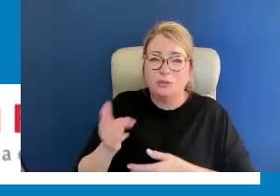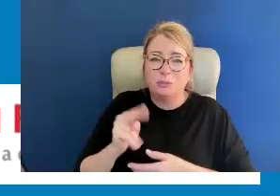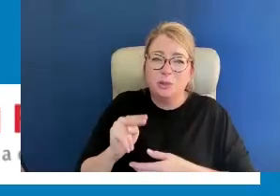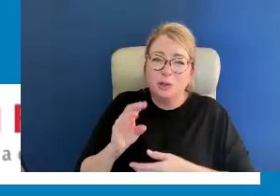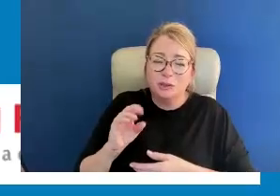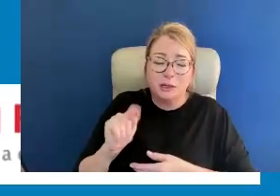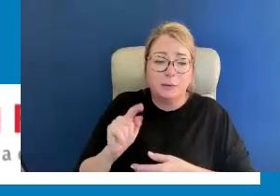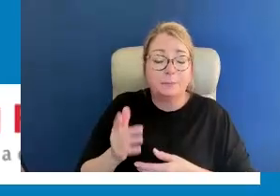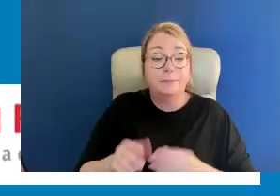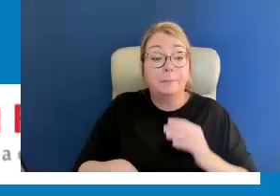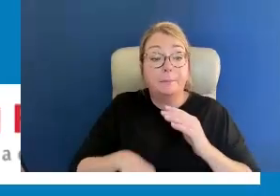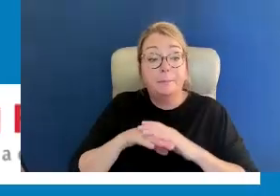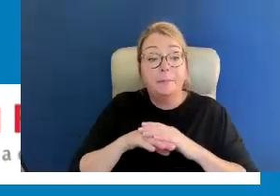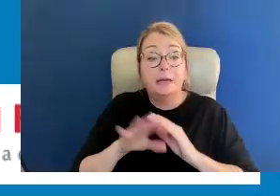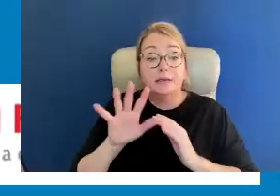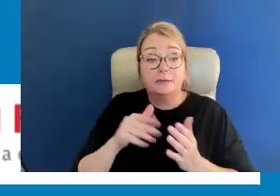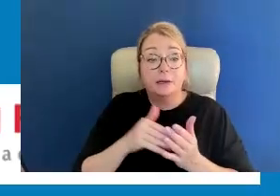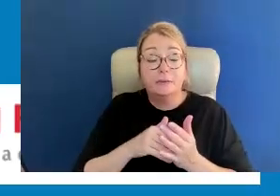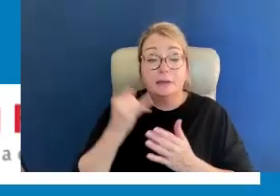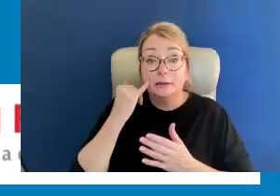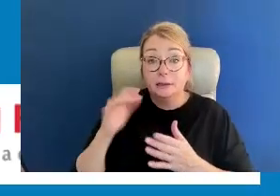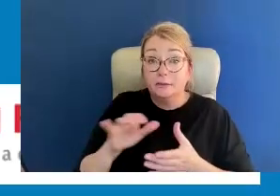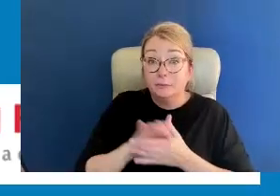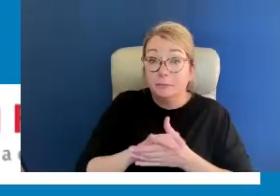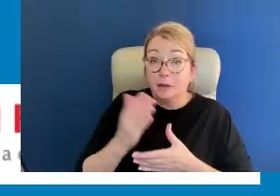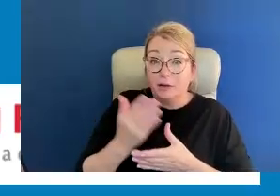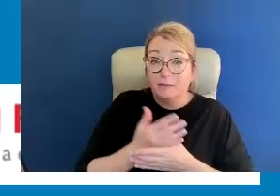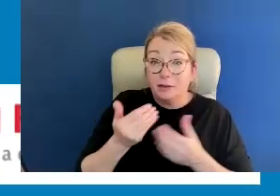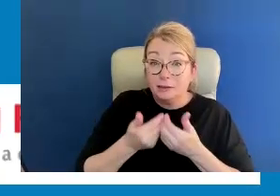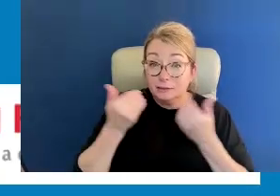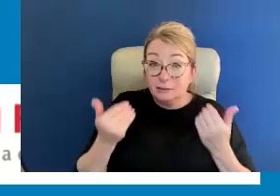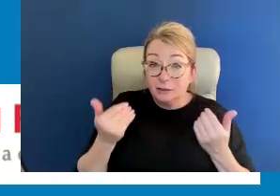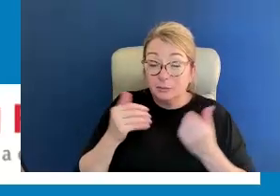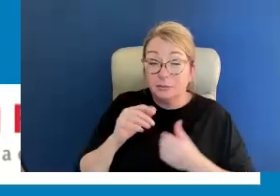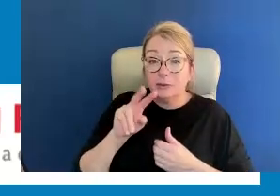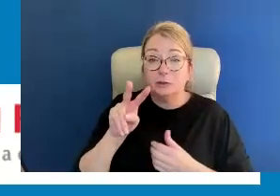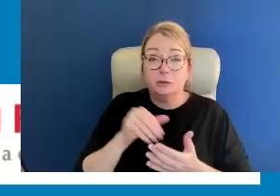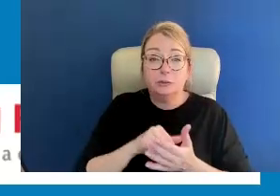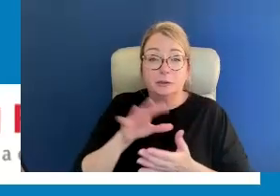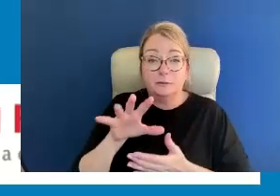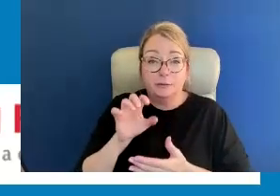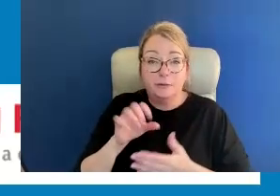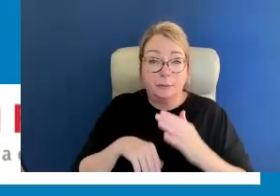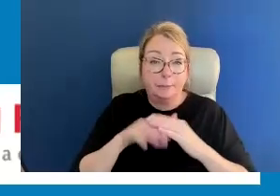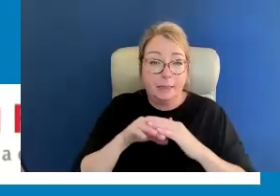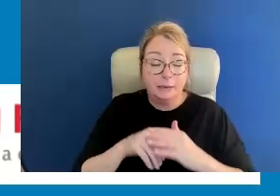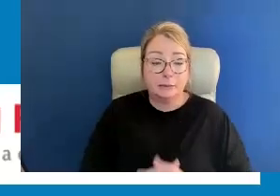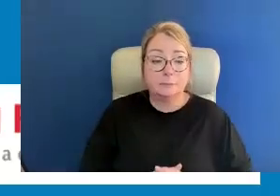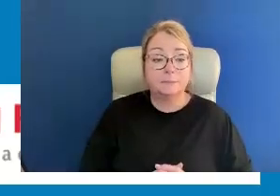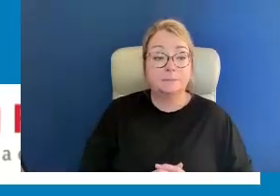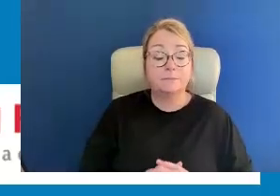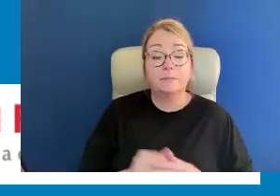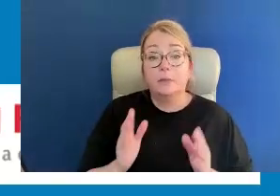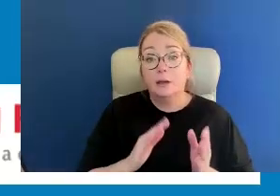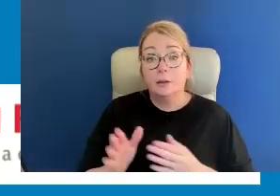is $5,000. If you're married and filing separately, it's a $2,500 maximum benefit. Now, these